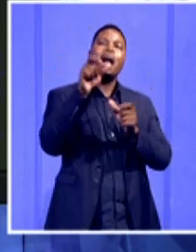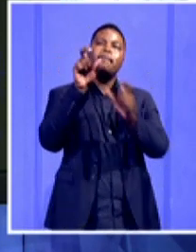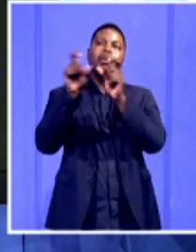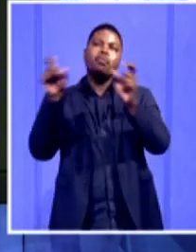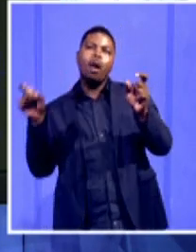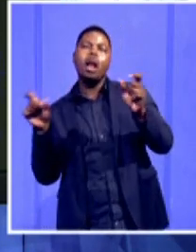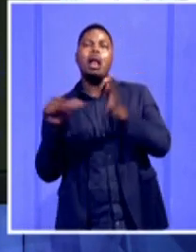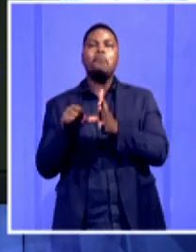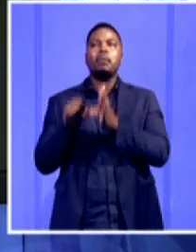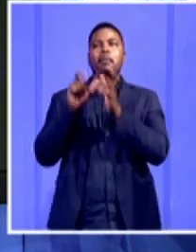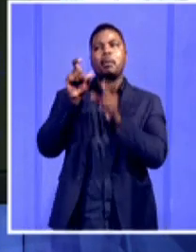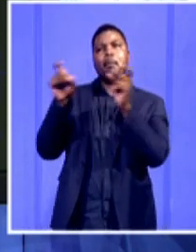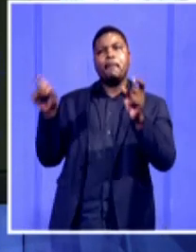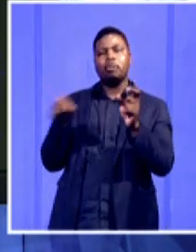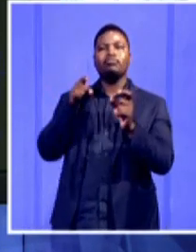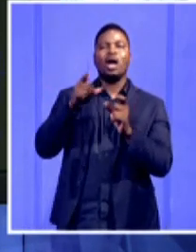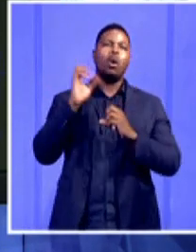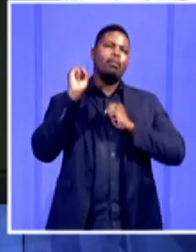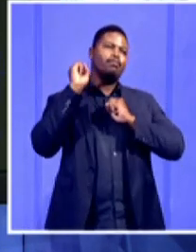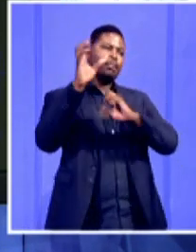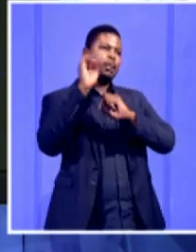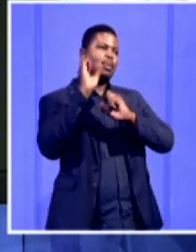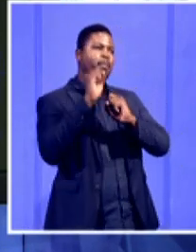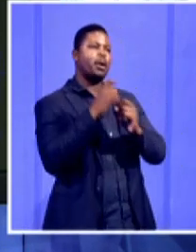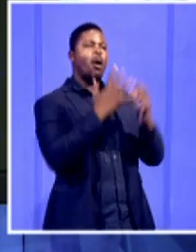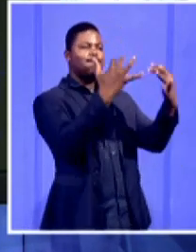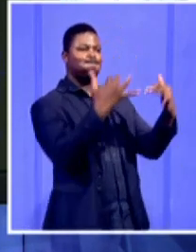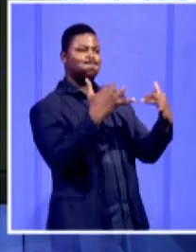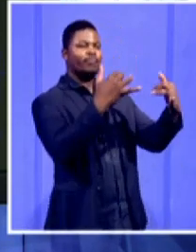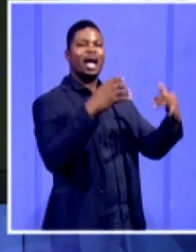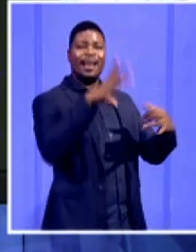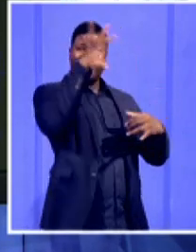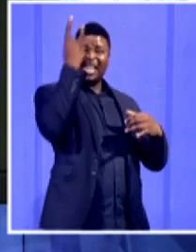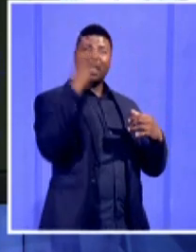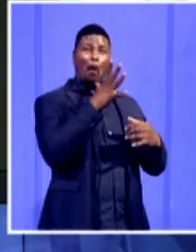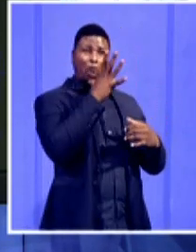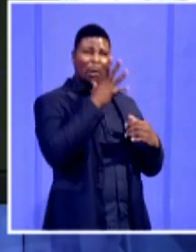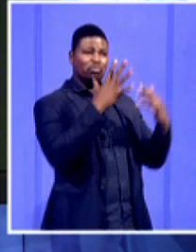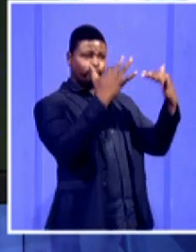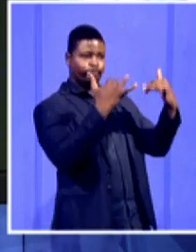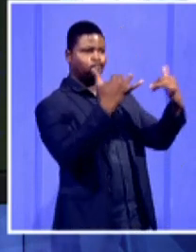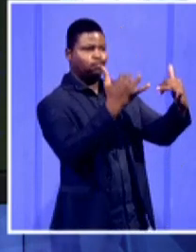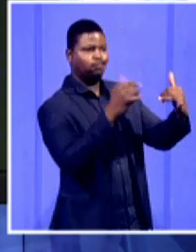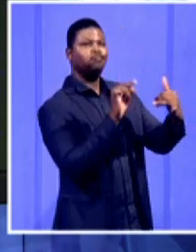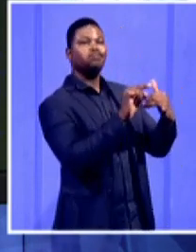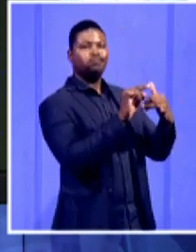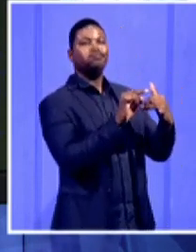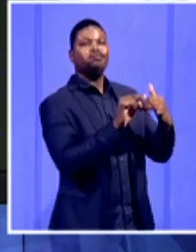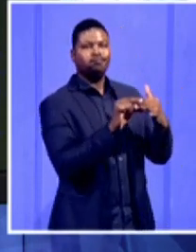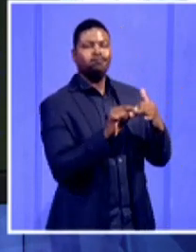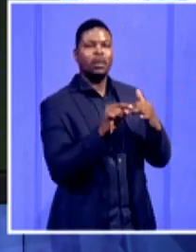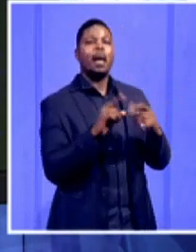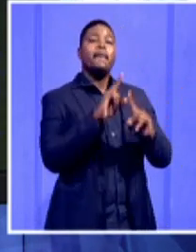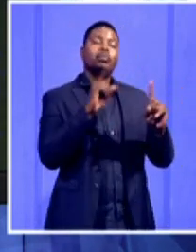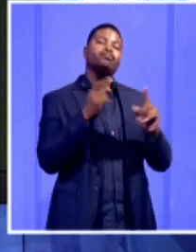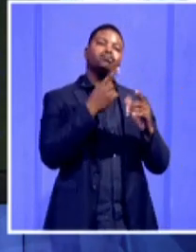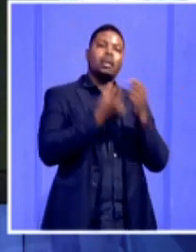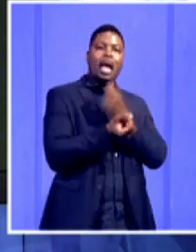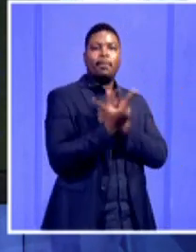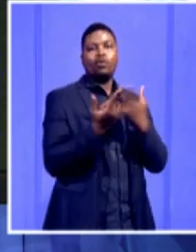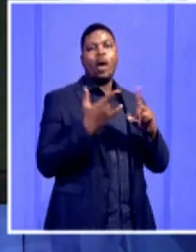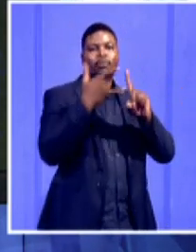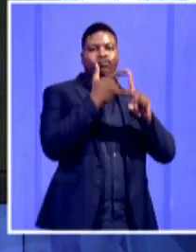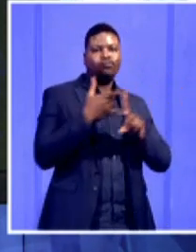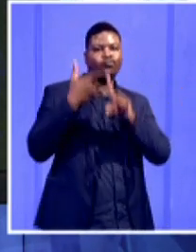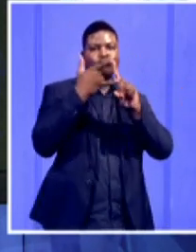address the thousands of nurses from across provinces who will be joining the commemoration virtually from various healthcare institutions. Let's take you live to